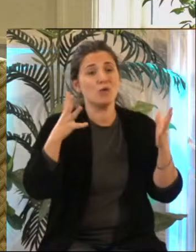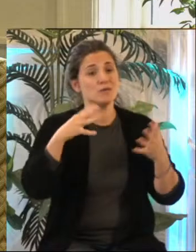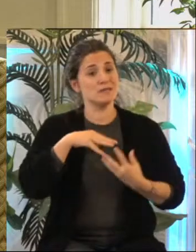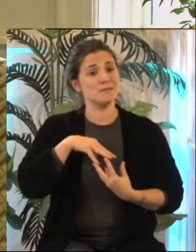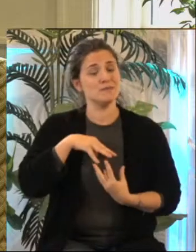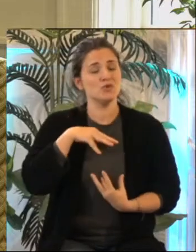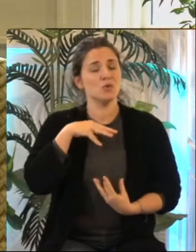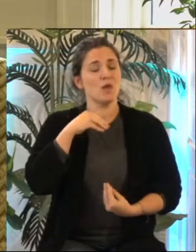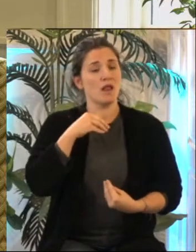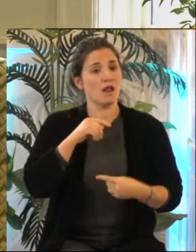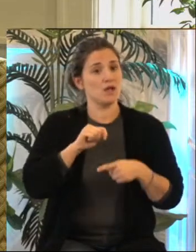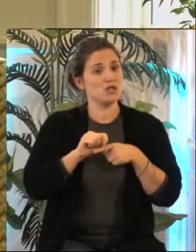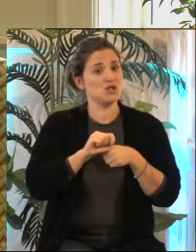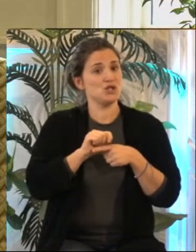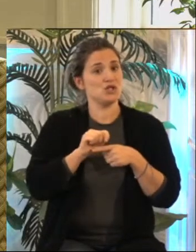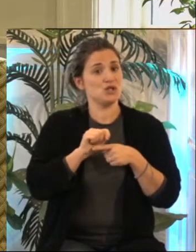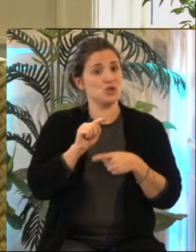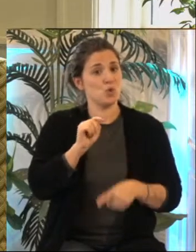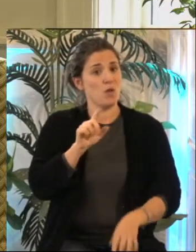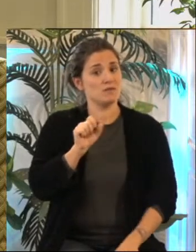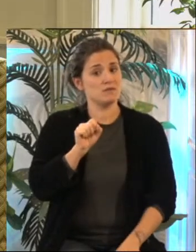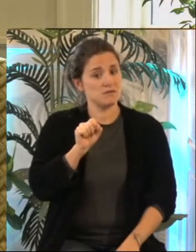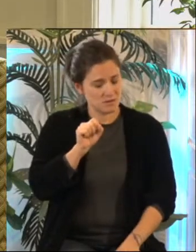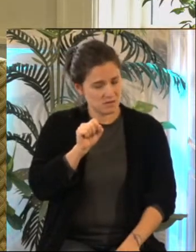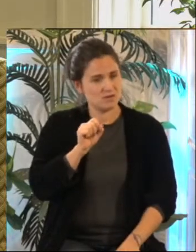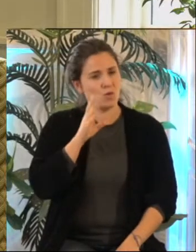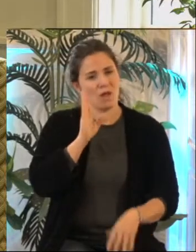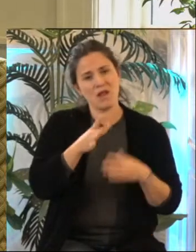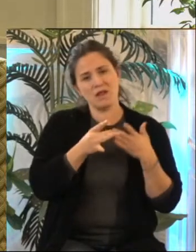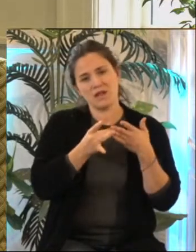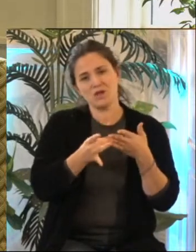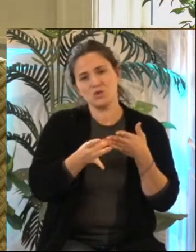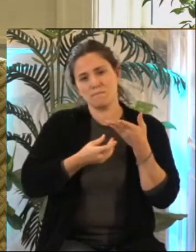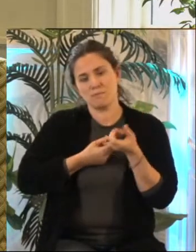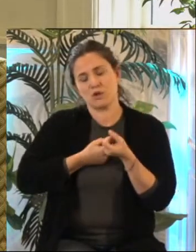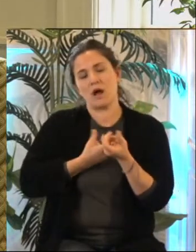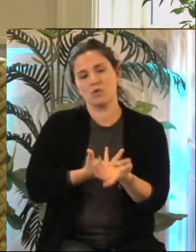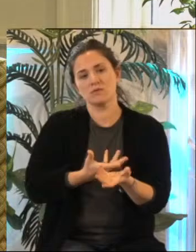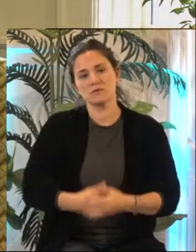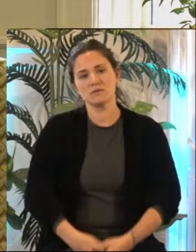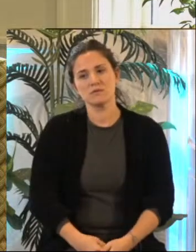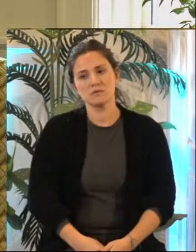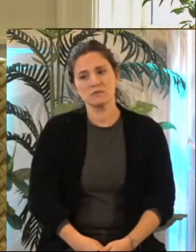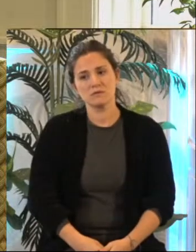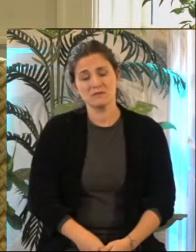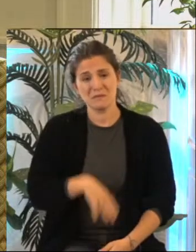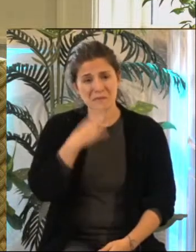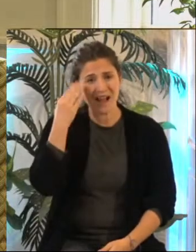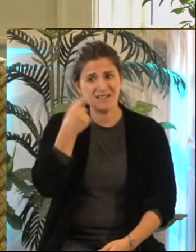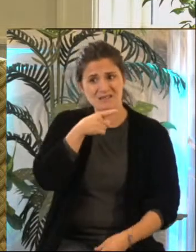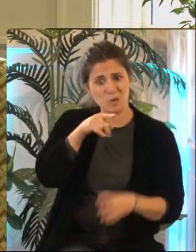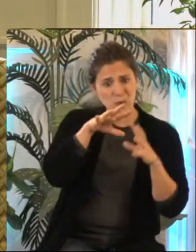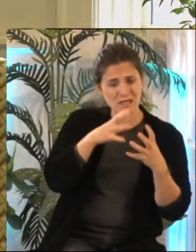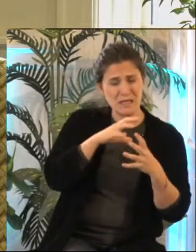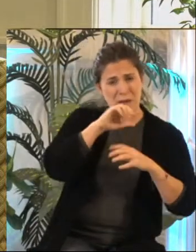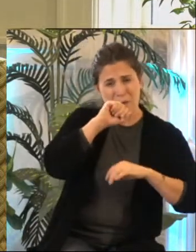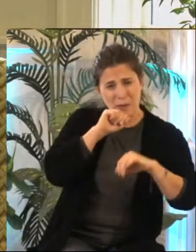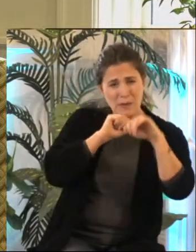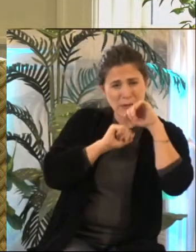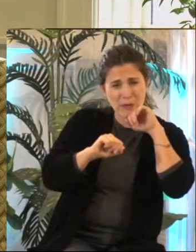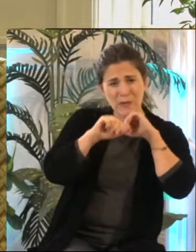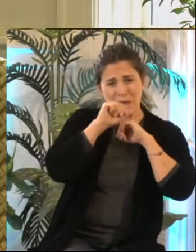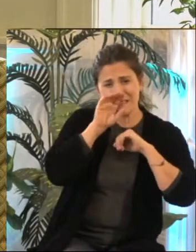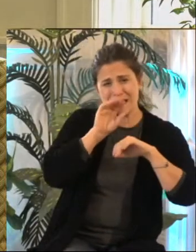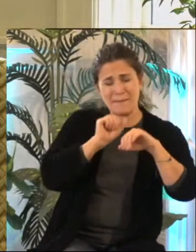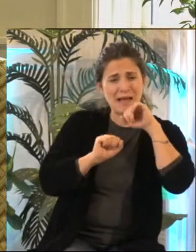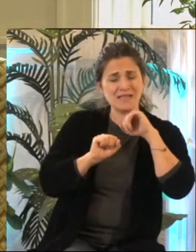for change is hard work. There are successes, there are setbacks, there are frustrations, and we can work for years trying to